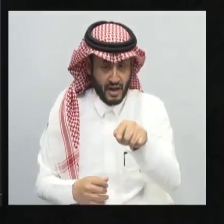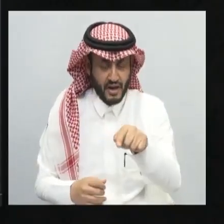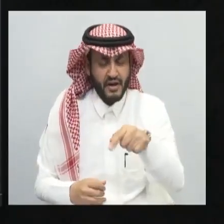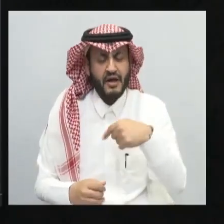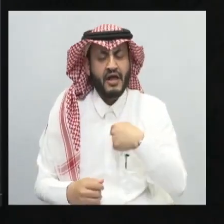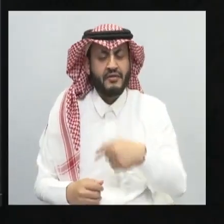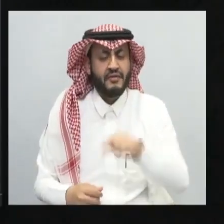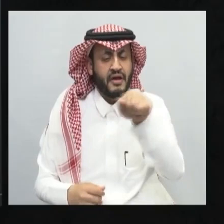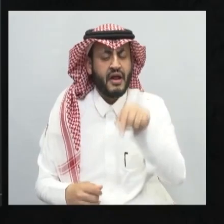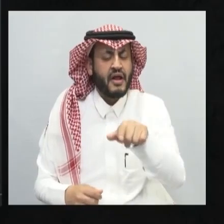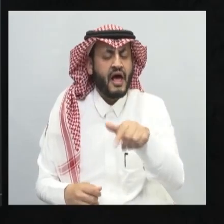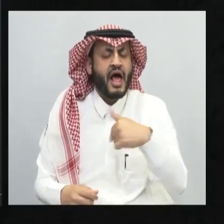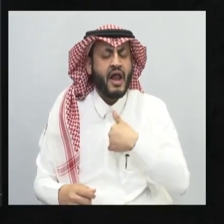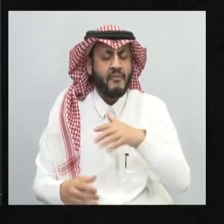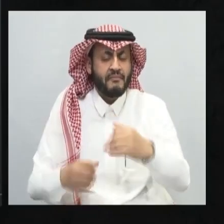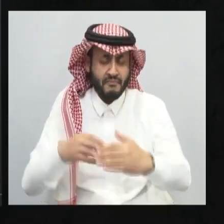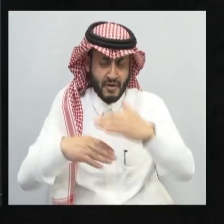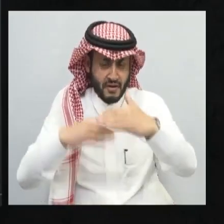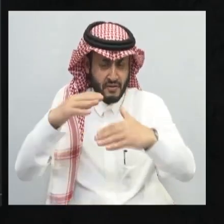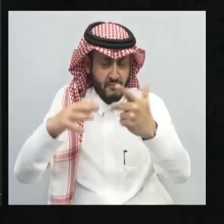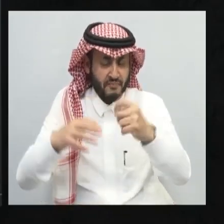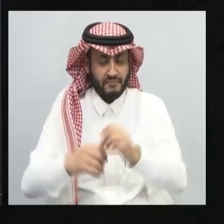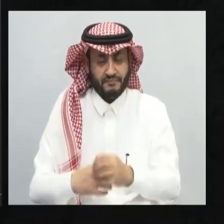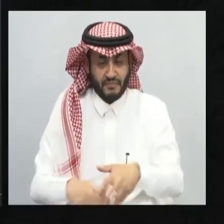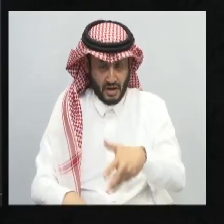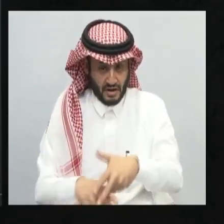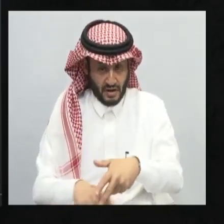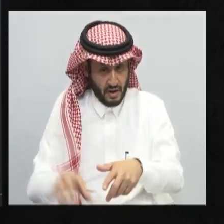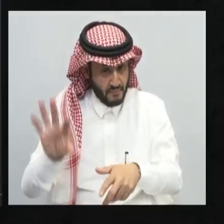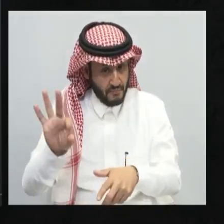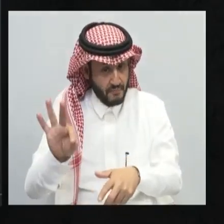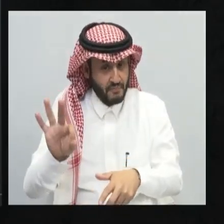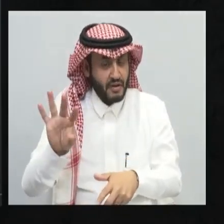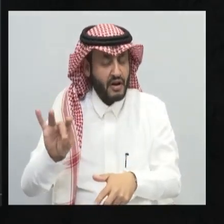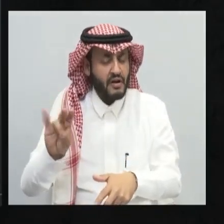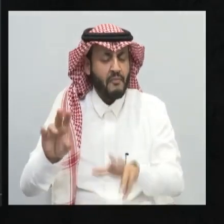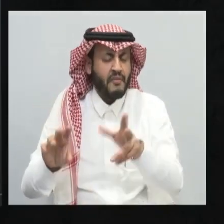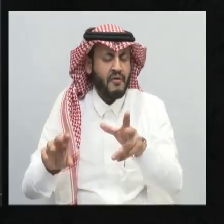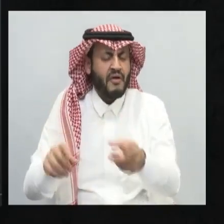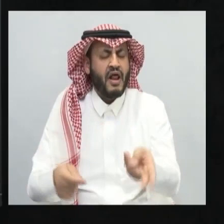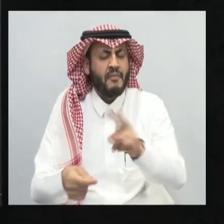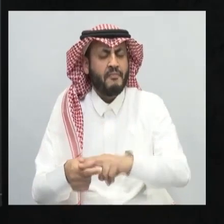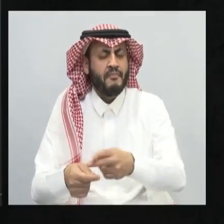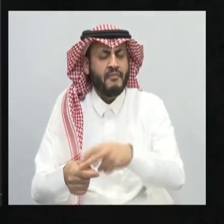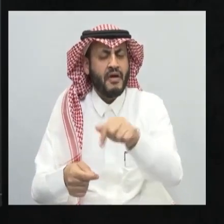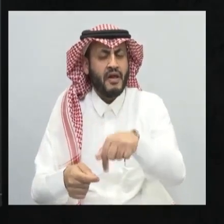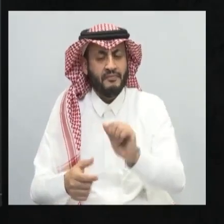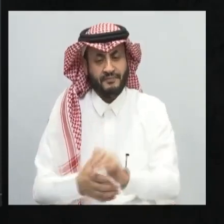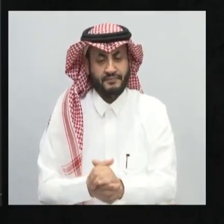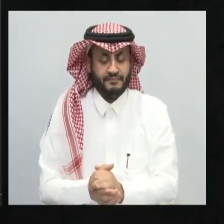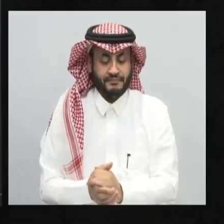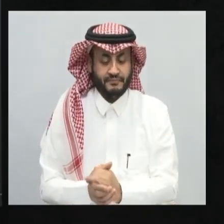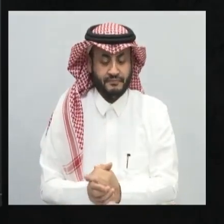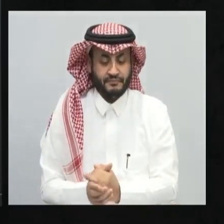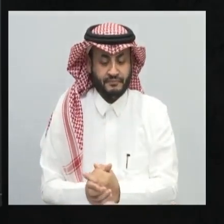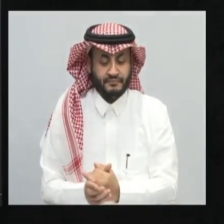ask yourself, how am I doing in this unit? Am I doing well, or I need to practice more? You're now